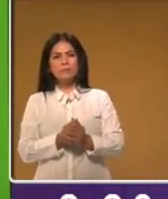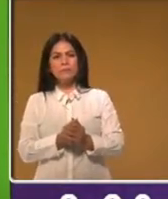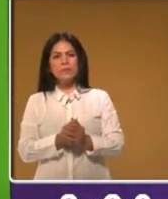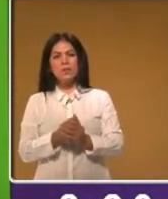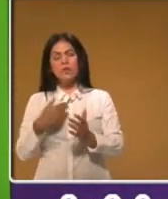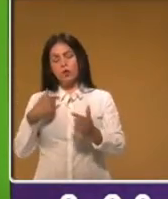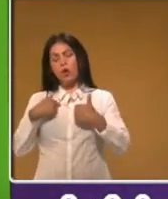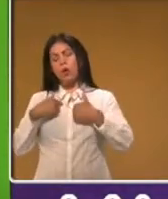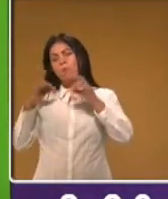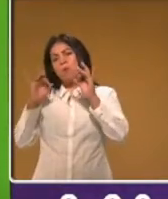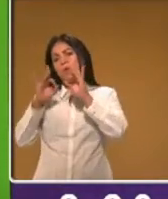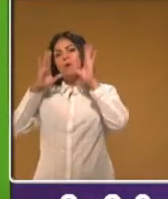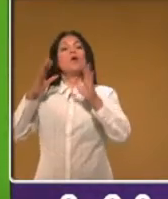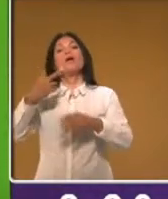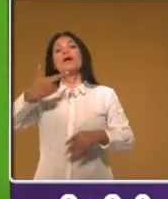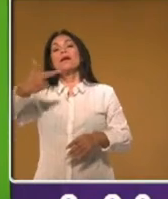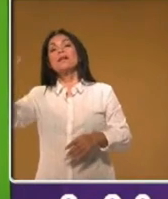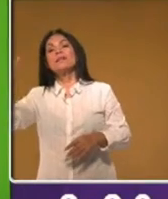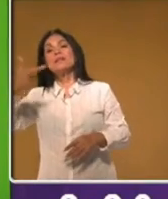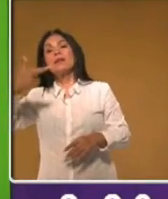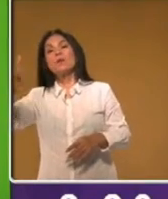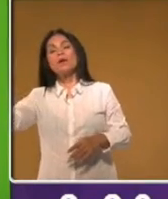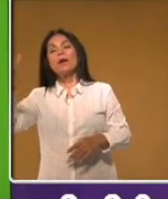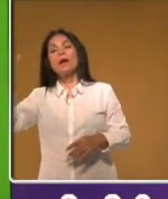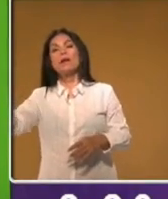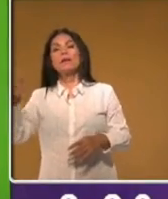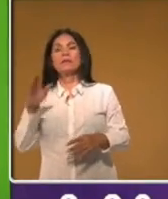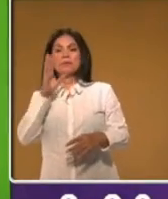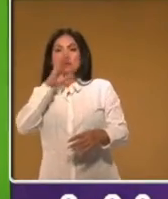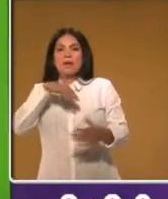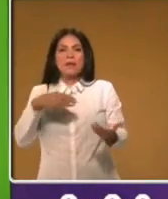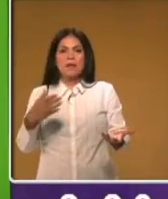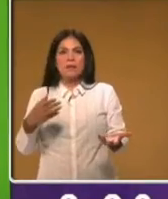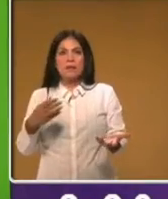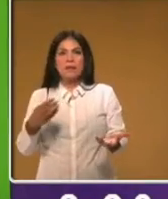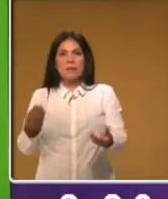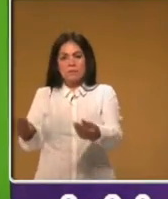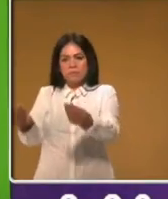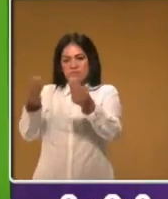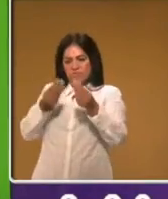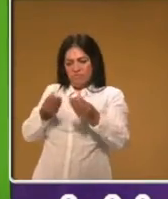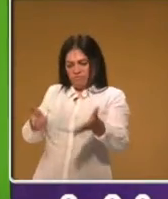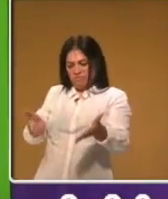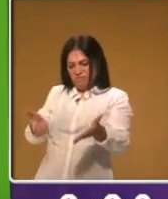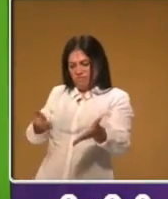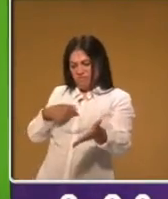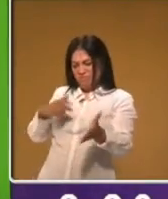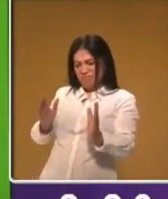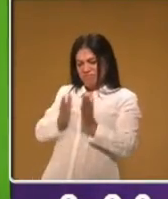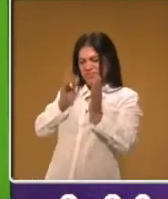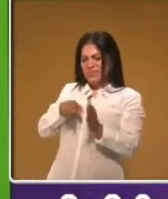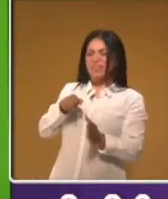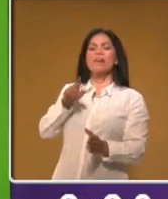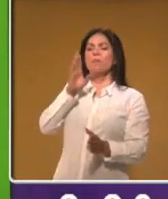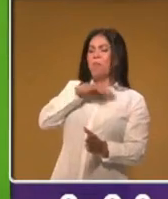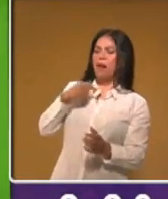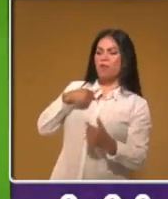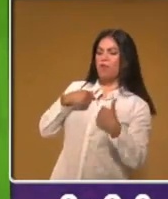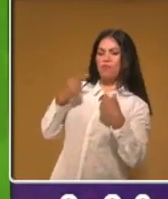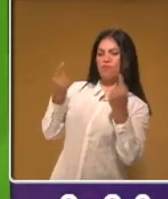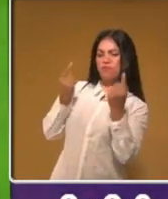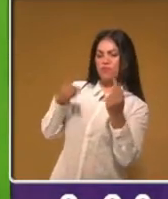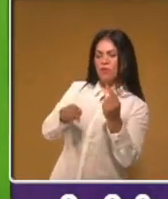the restaurant will pay the check, the bill, we have to understand and we have to use will. If